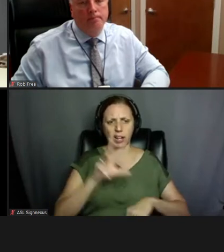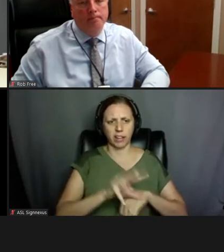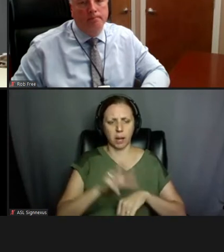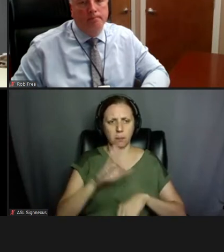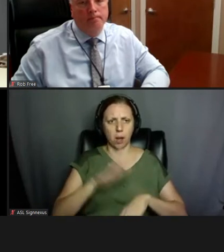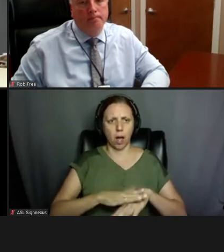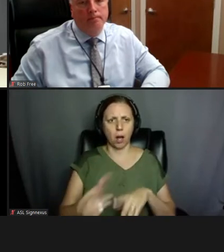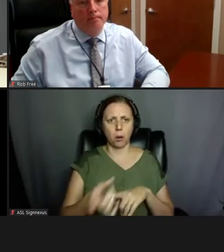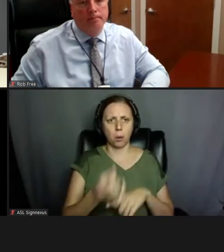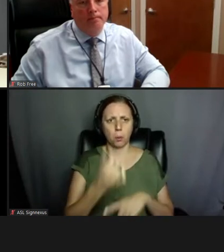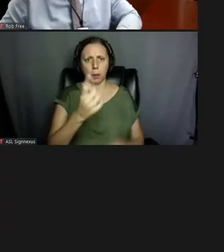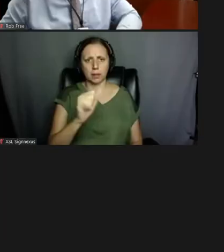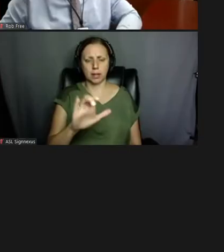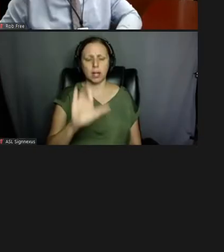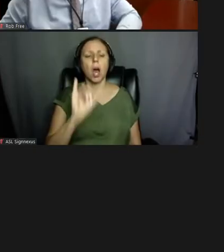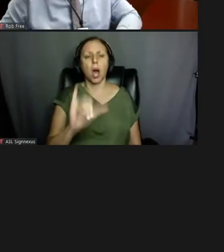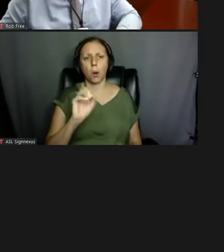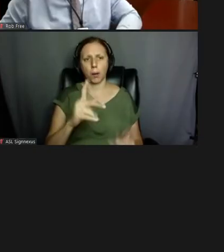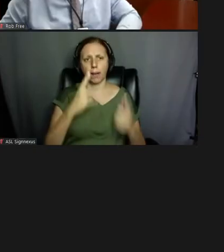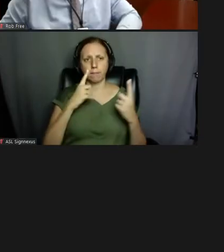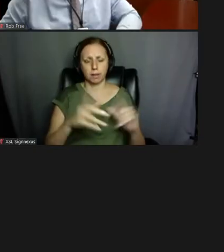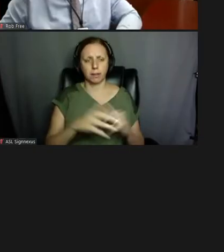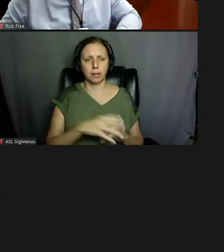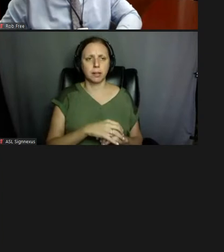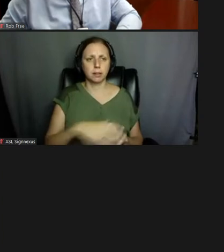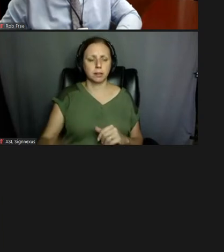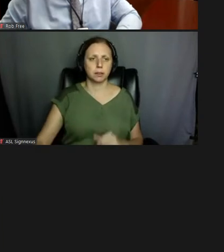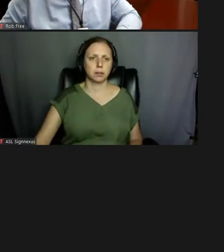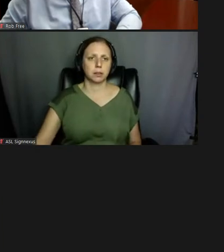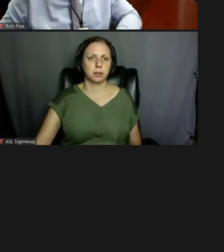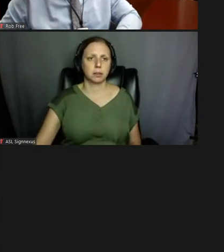me a second. Oh, there we go.